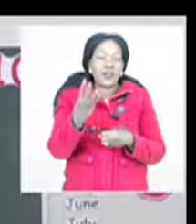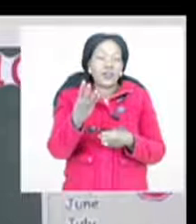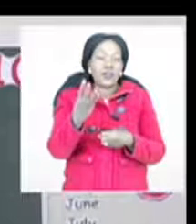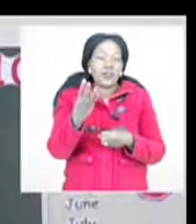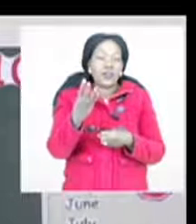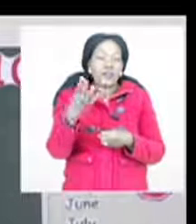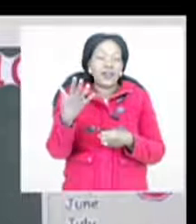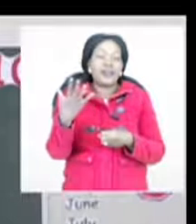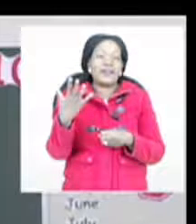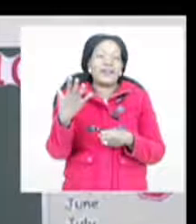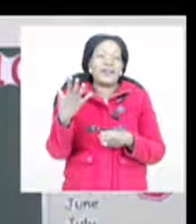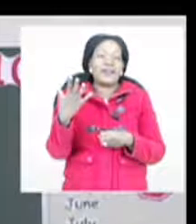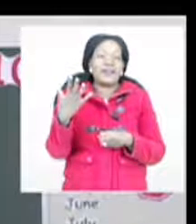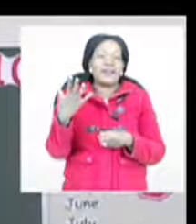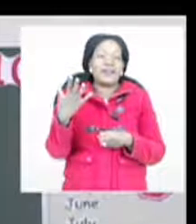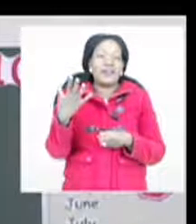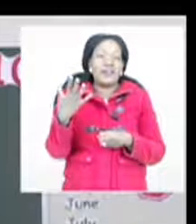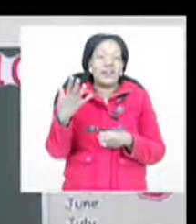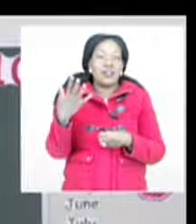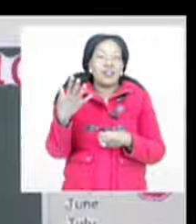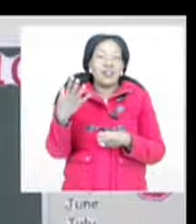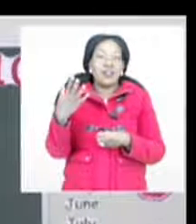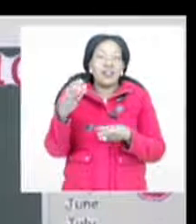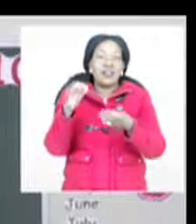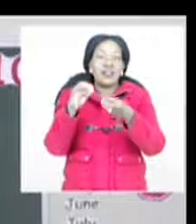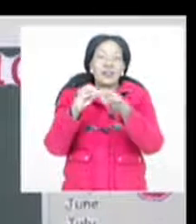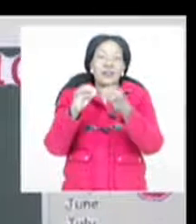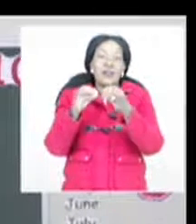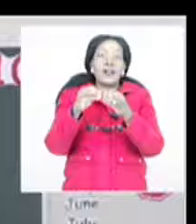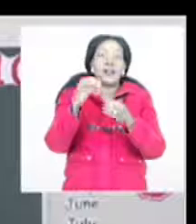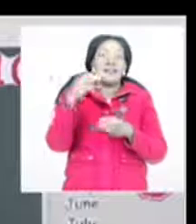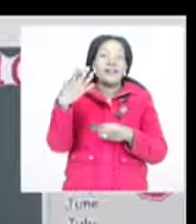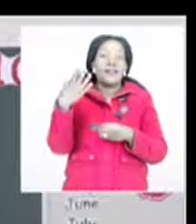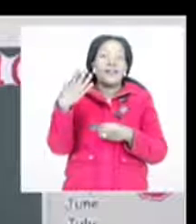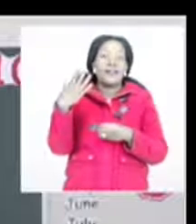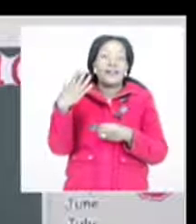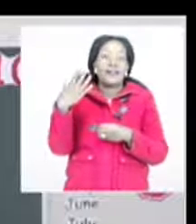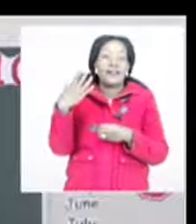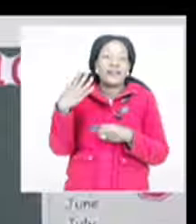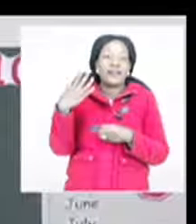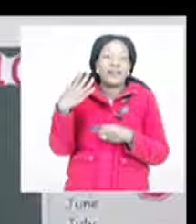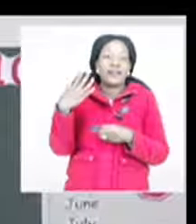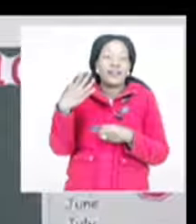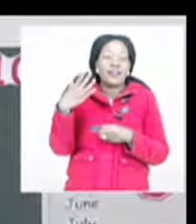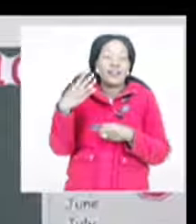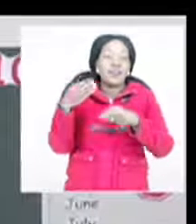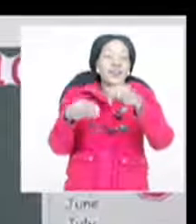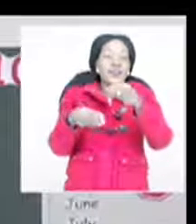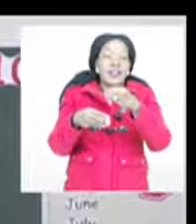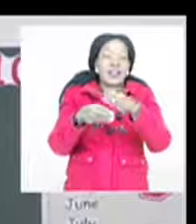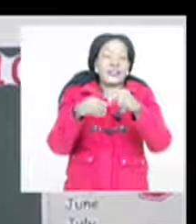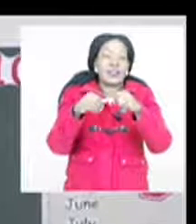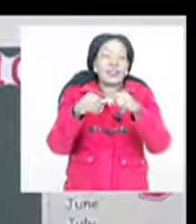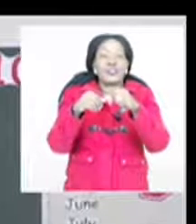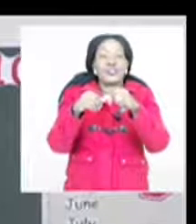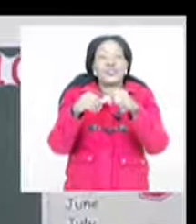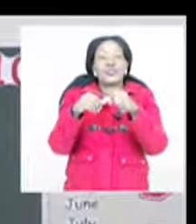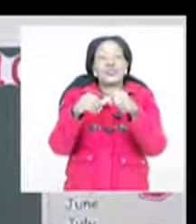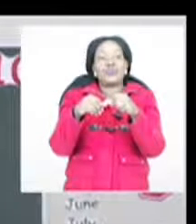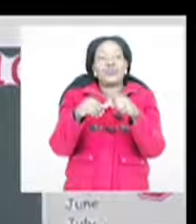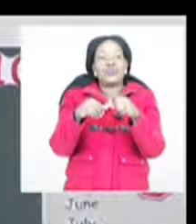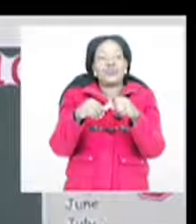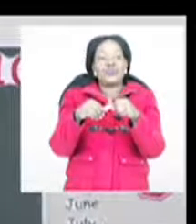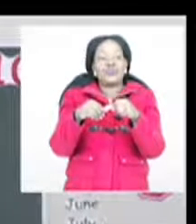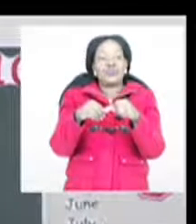4, 5. That's the number 5. Now let's count on from 5 and see if we come to